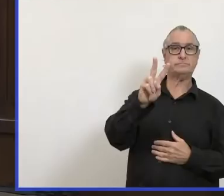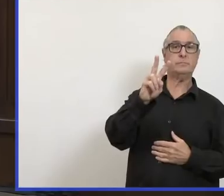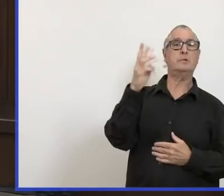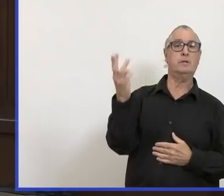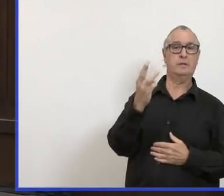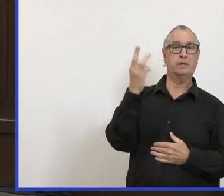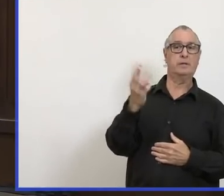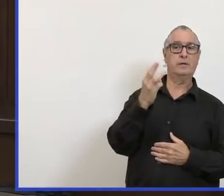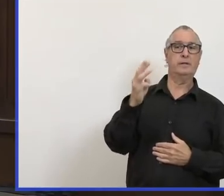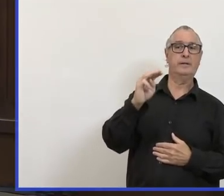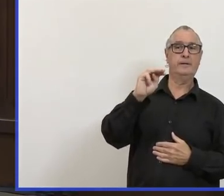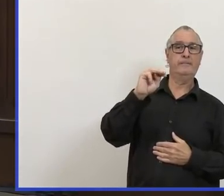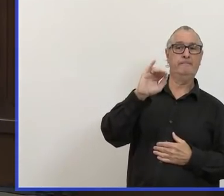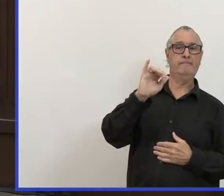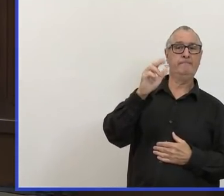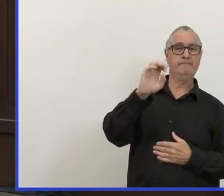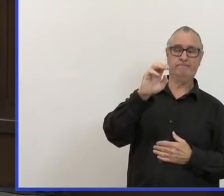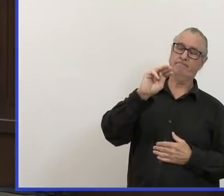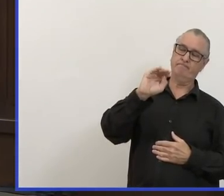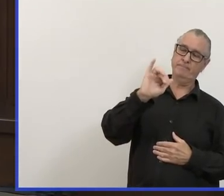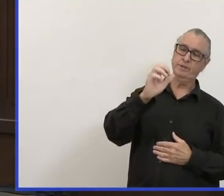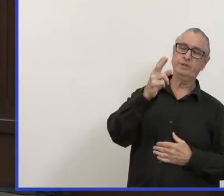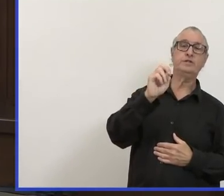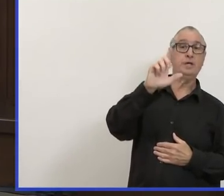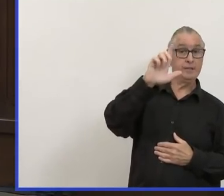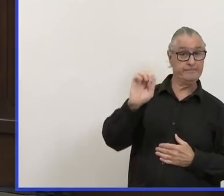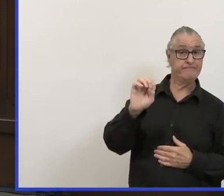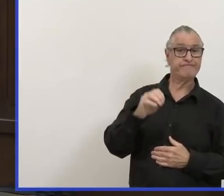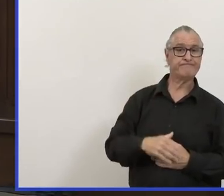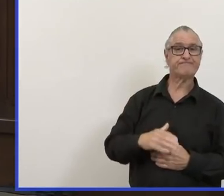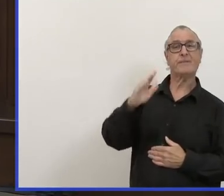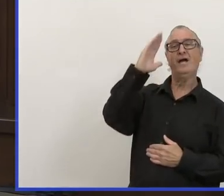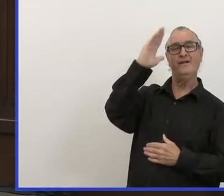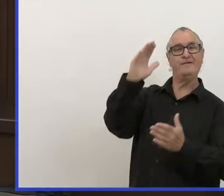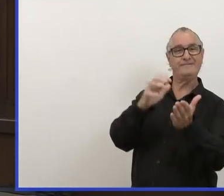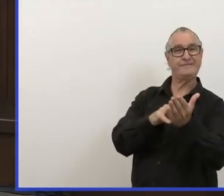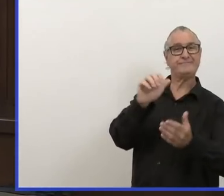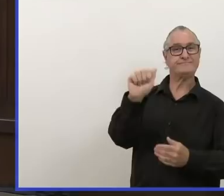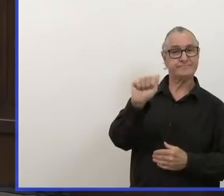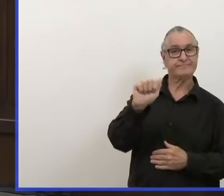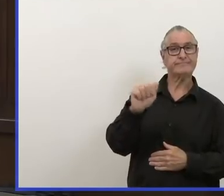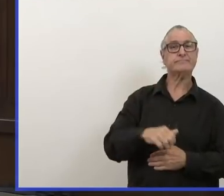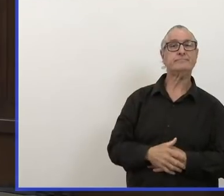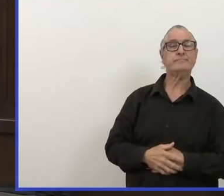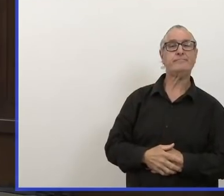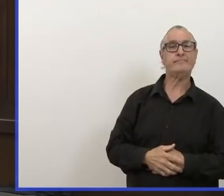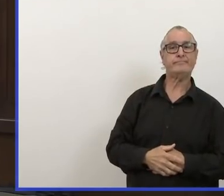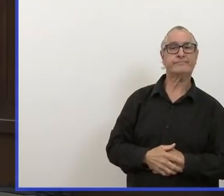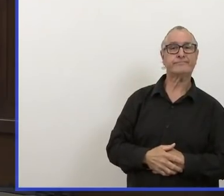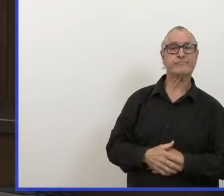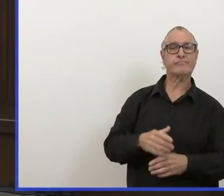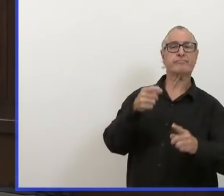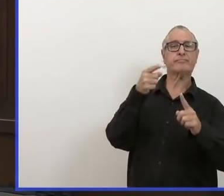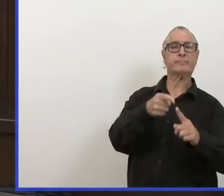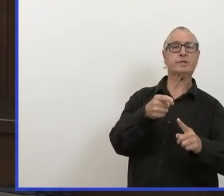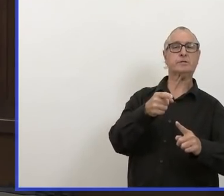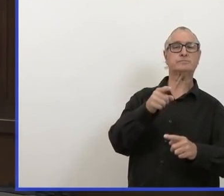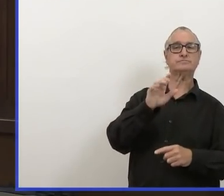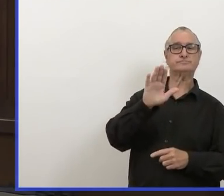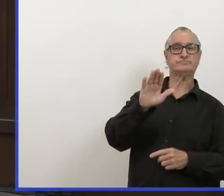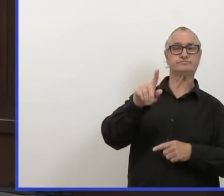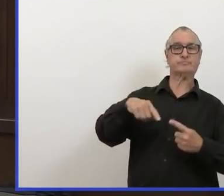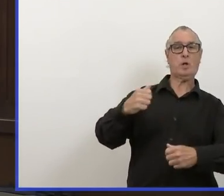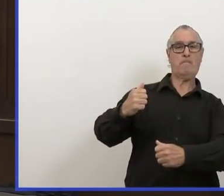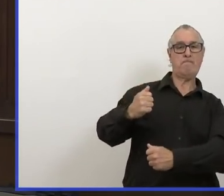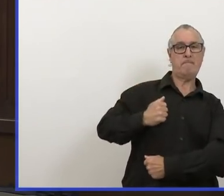Hi, Dr. Atwal. I wanted to ask for an update on the military personnel that are here, where they're working and what they're